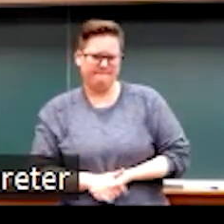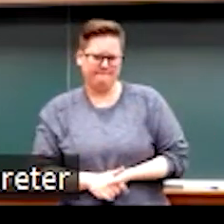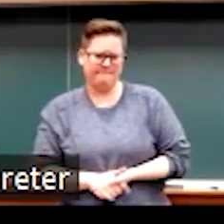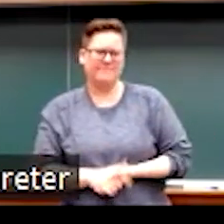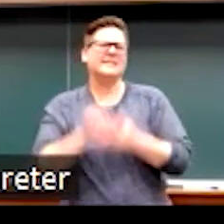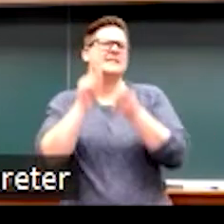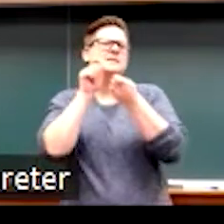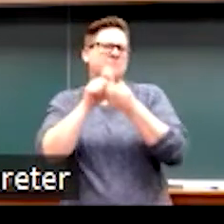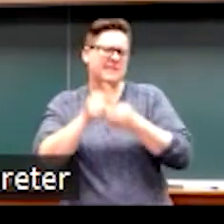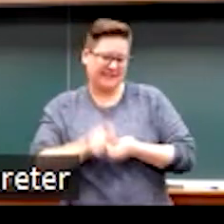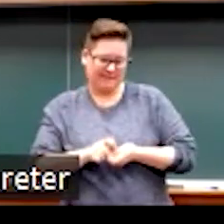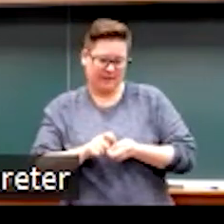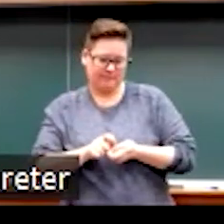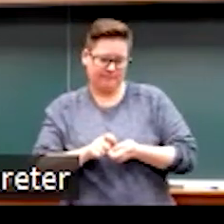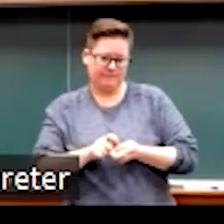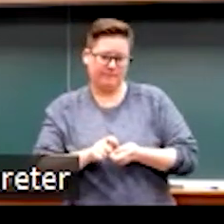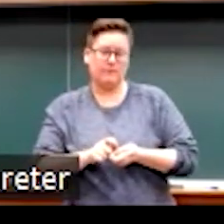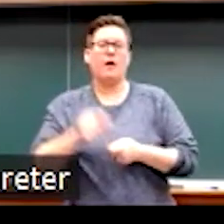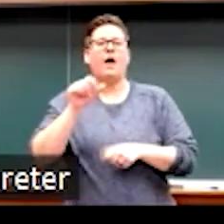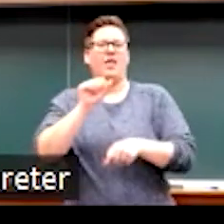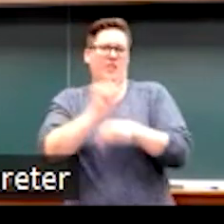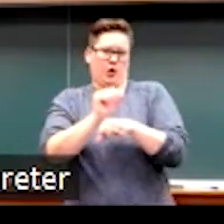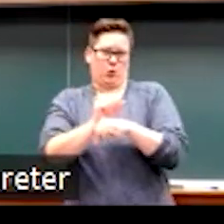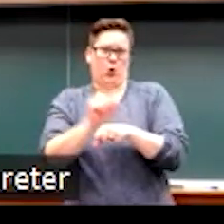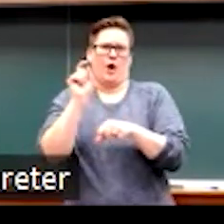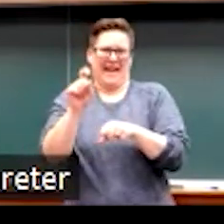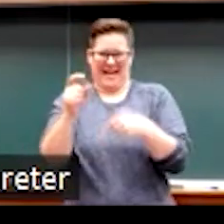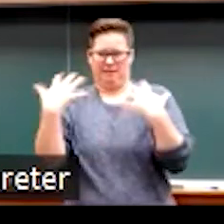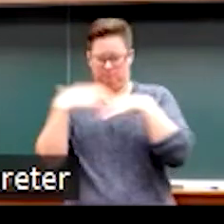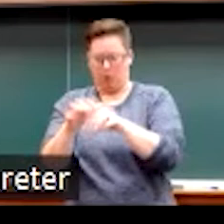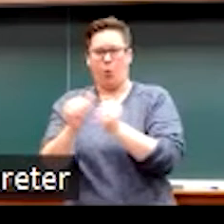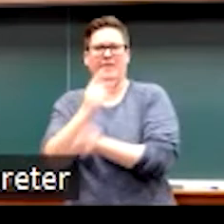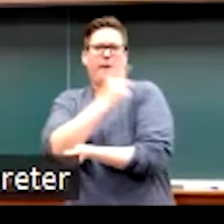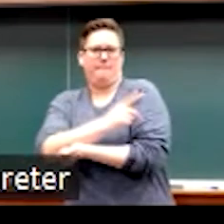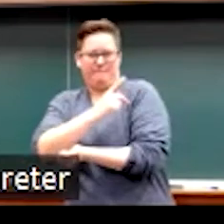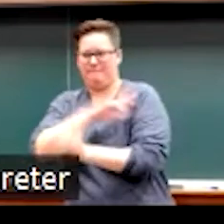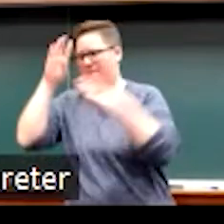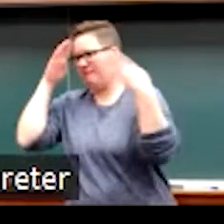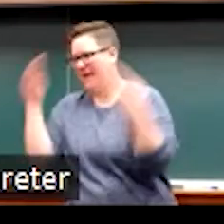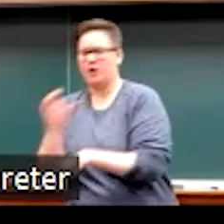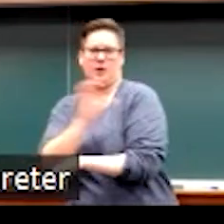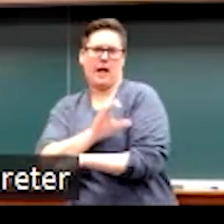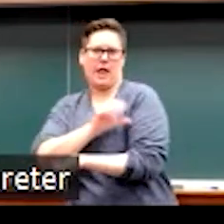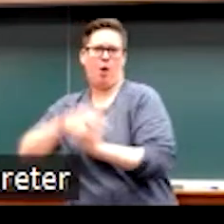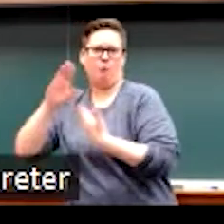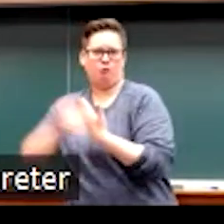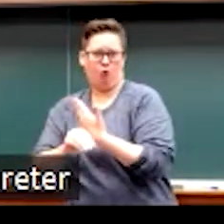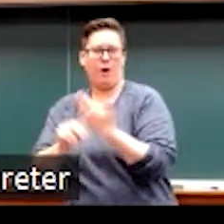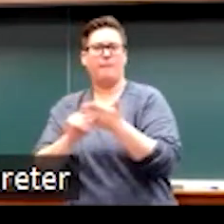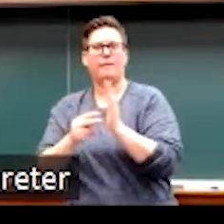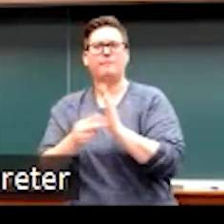couple of specific ones is to get this work integrated into patient-oriented clinical programs. That is